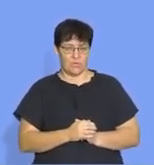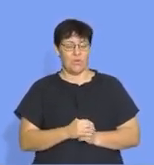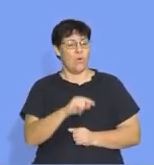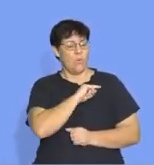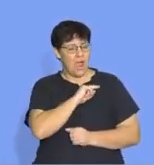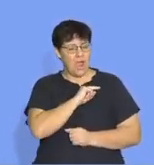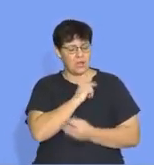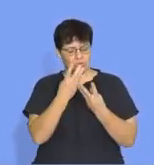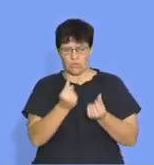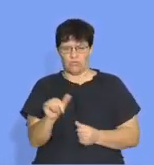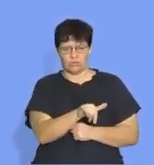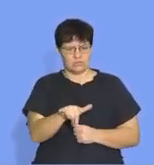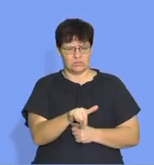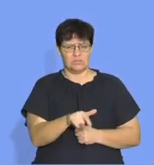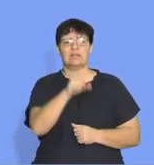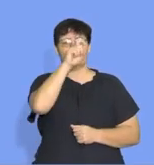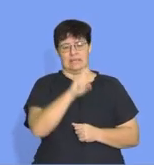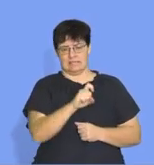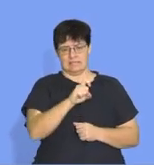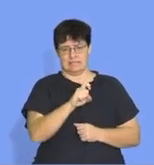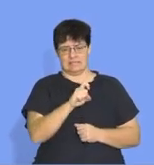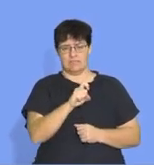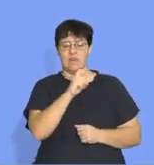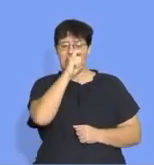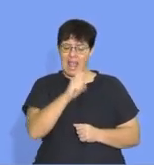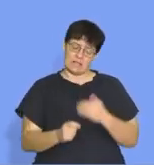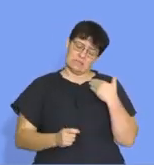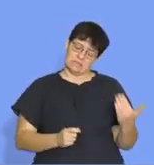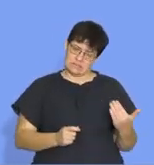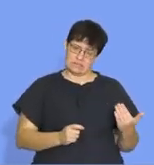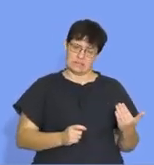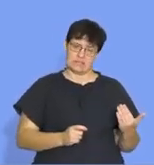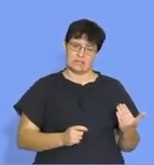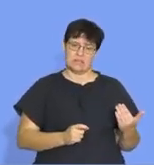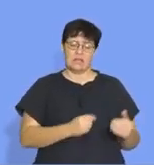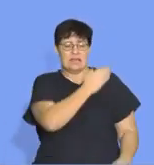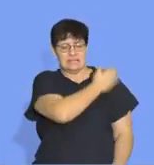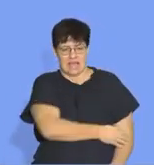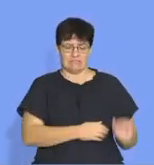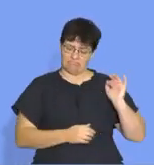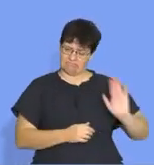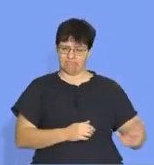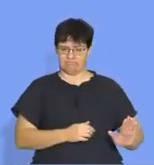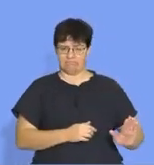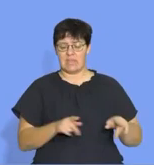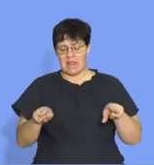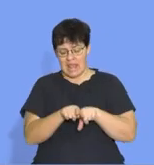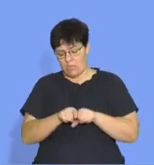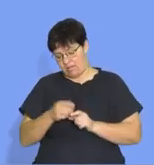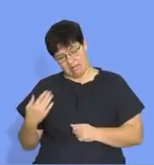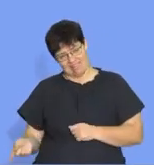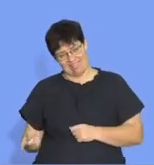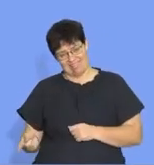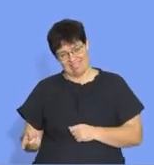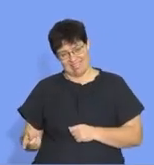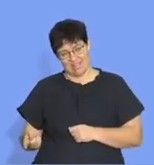X, it means X must be left on its own, on one side, and then an equal sign to show that